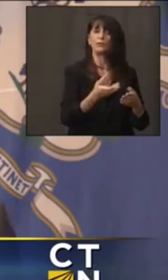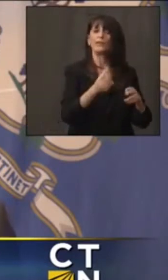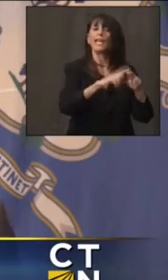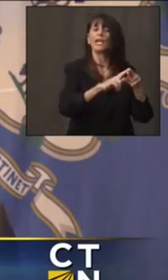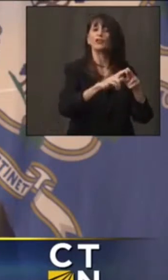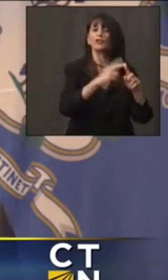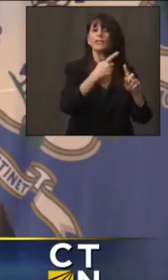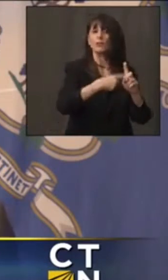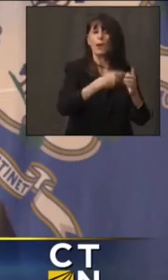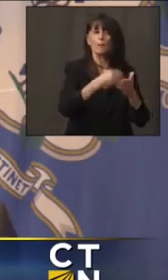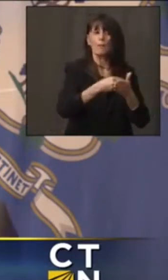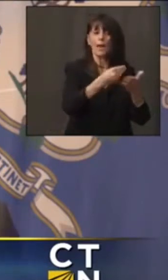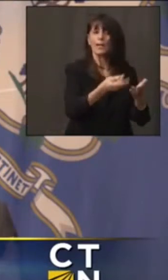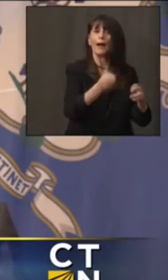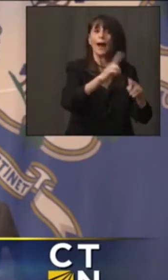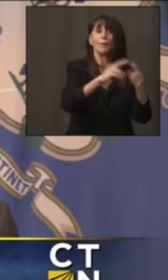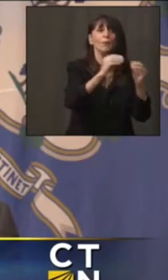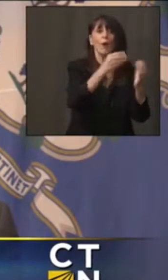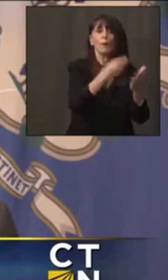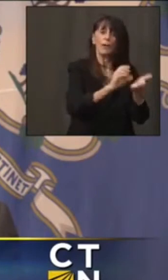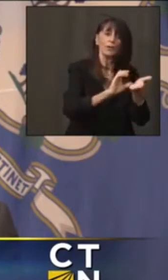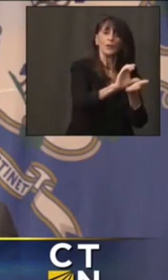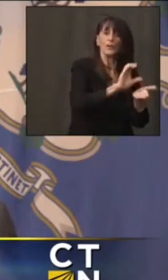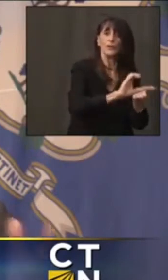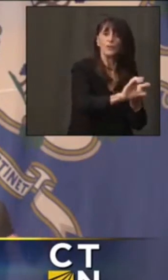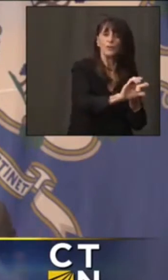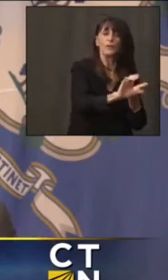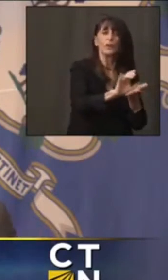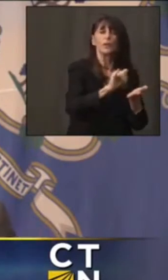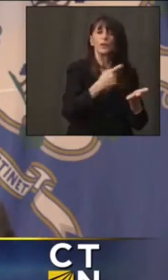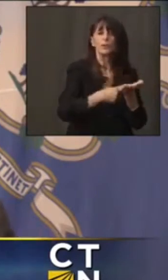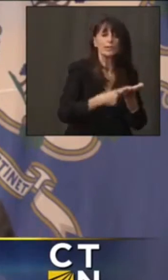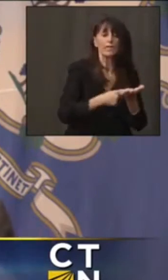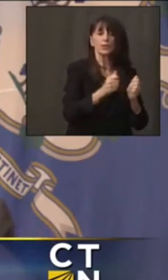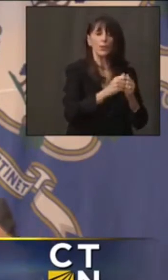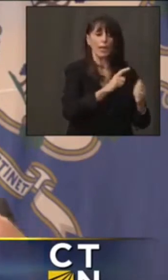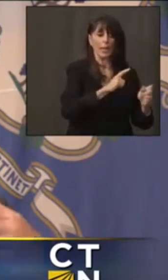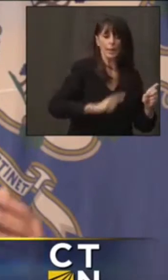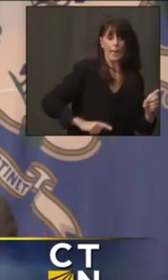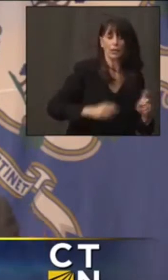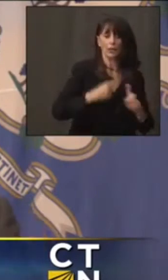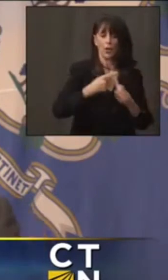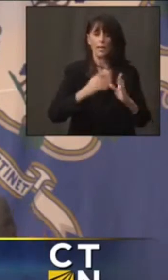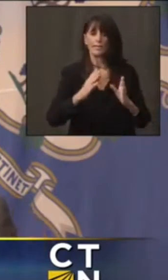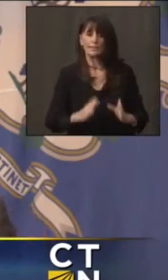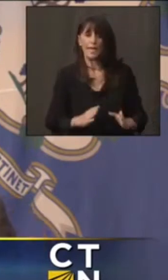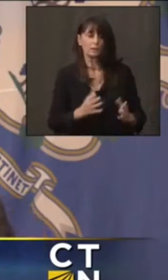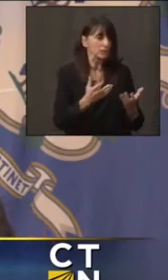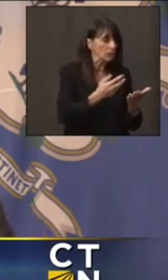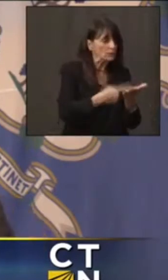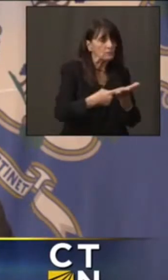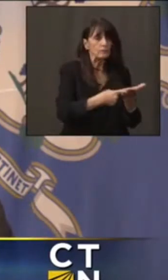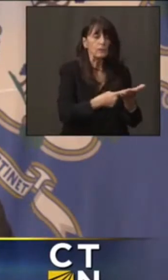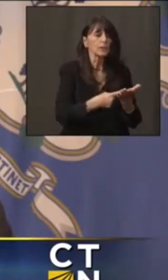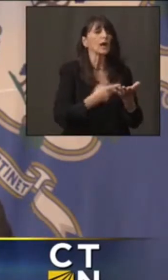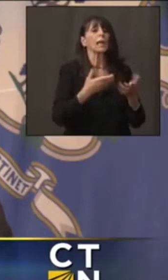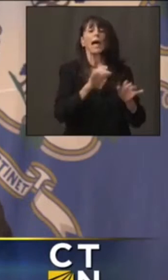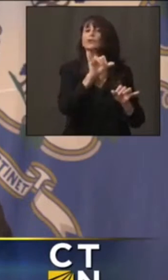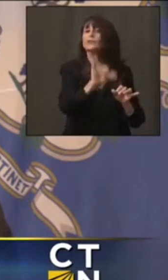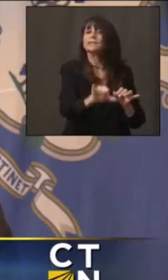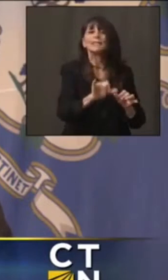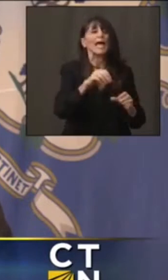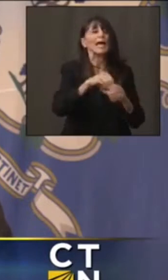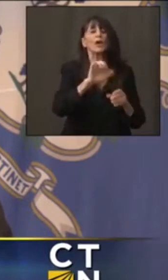$40 million. There we're negotiating that between landlord and tenant to allow you to stay in your home, to stay in your